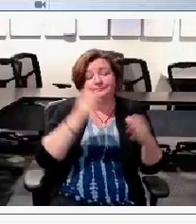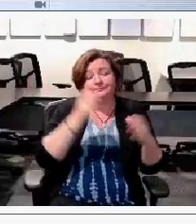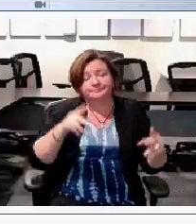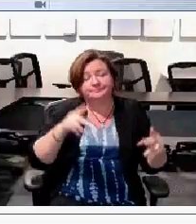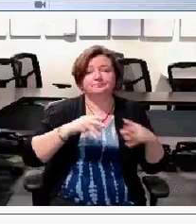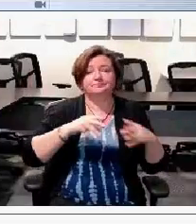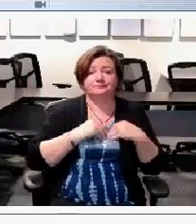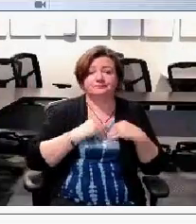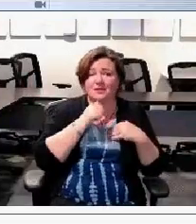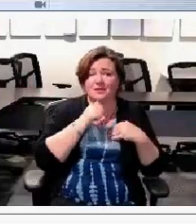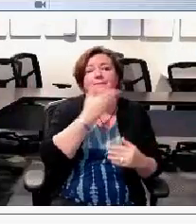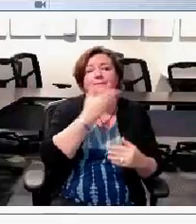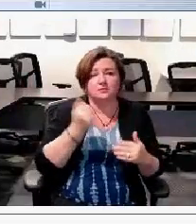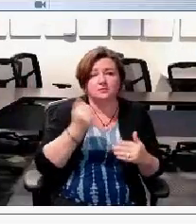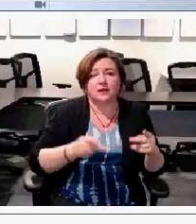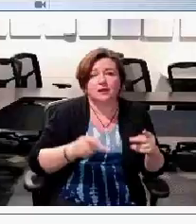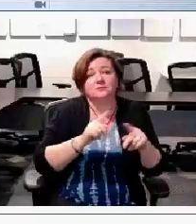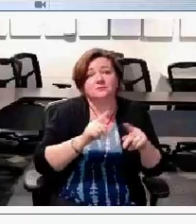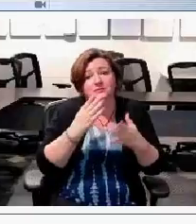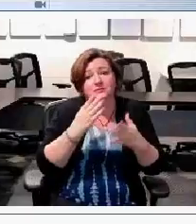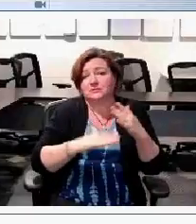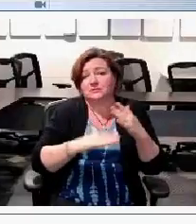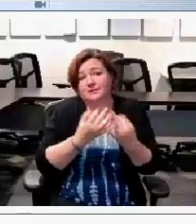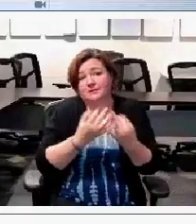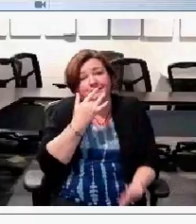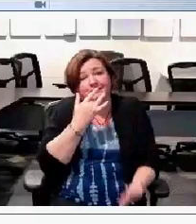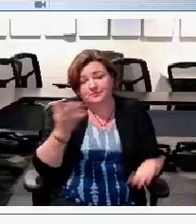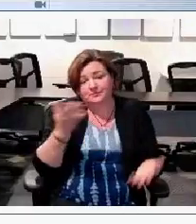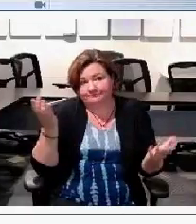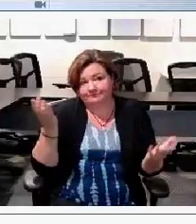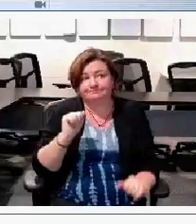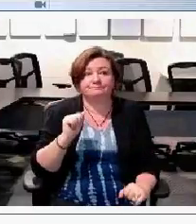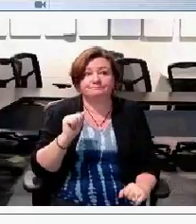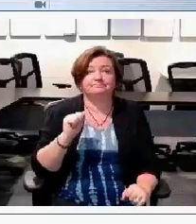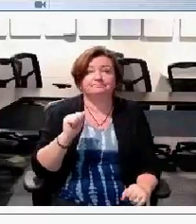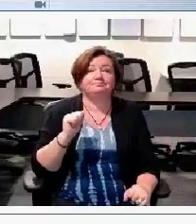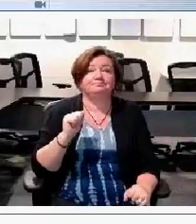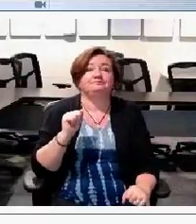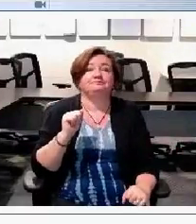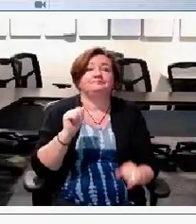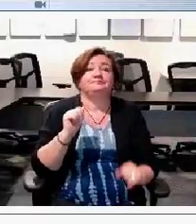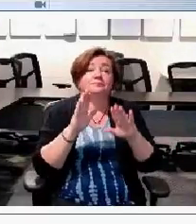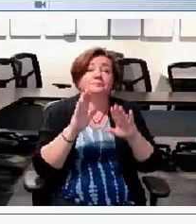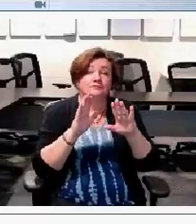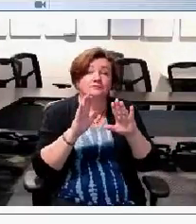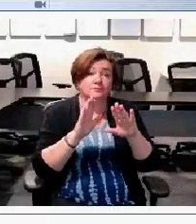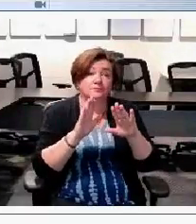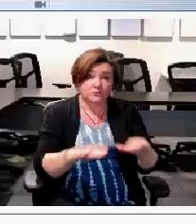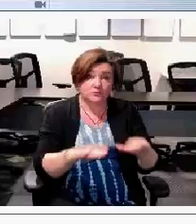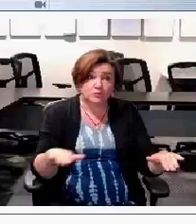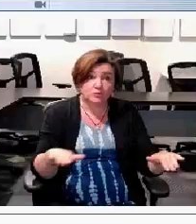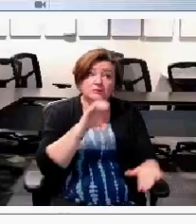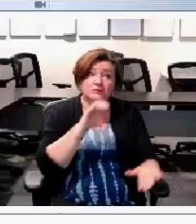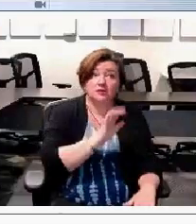to see a baby, but sometimes families do prefer that. When children around the